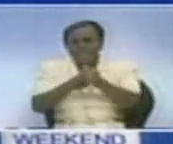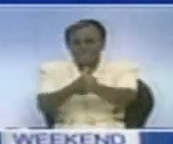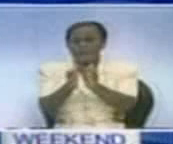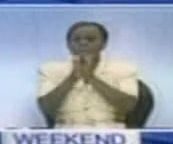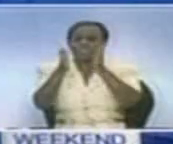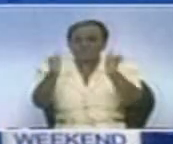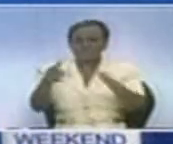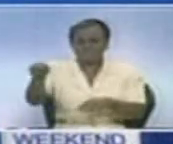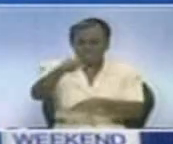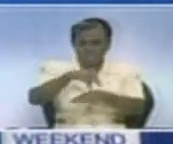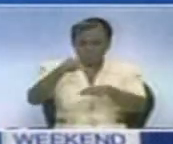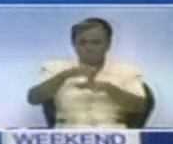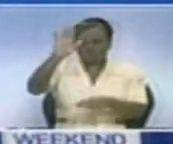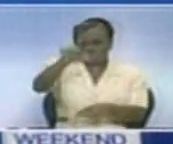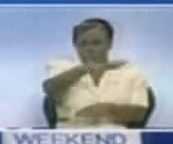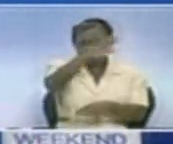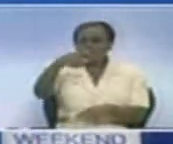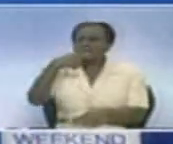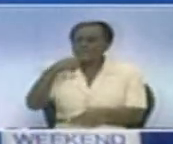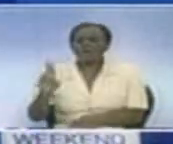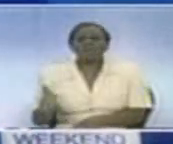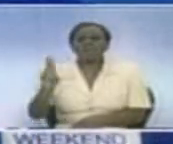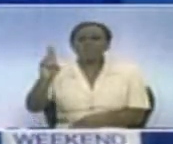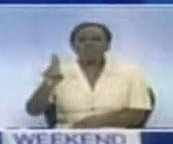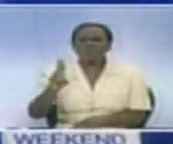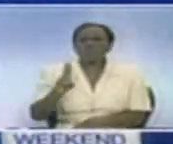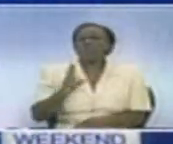in the National Assembly, Aden Duale, said Uhuru should not bother